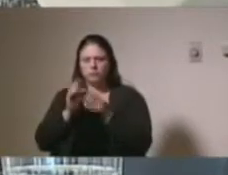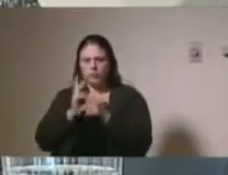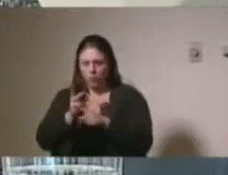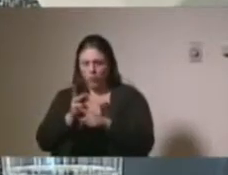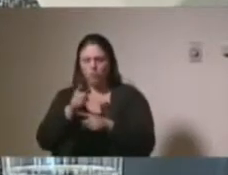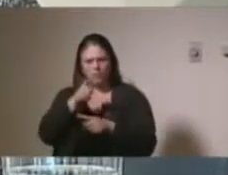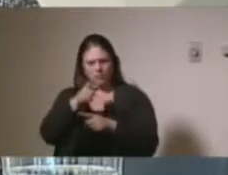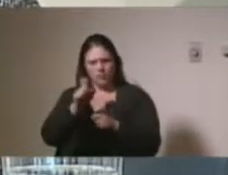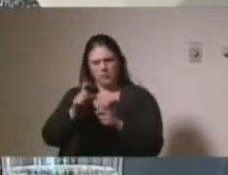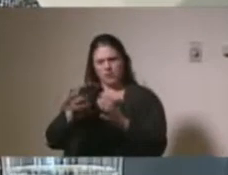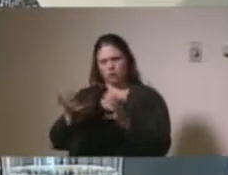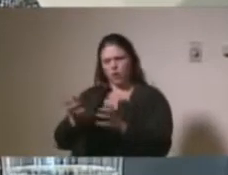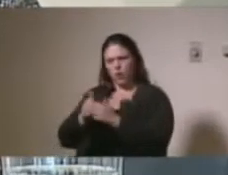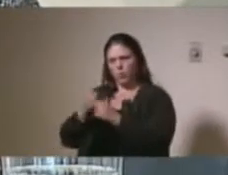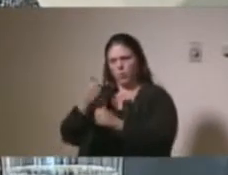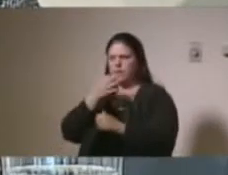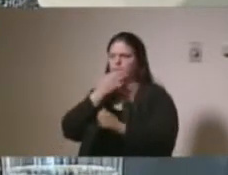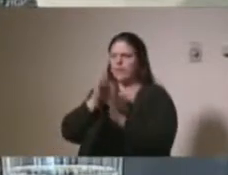experts.